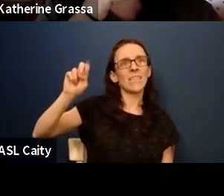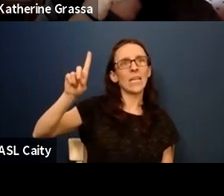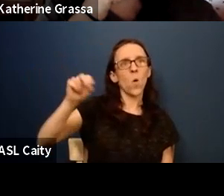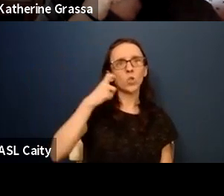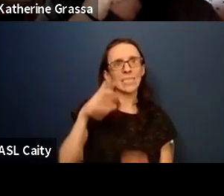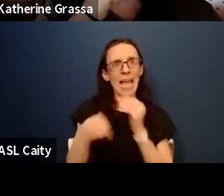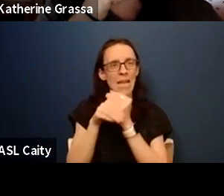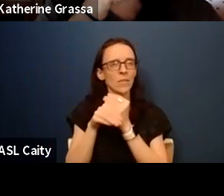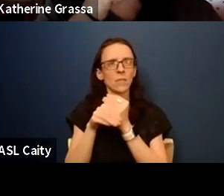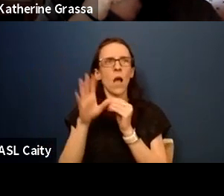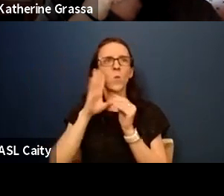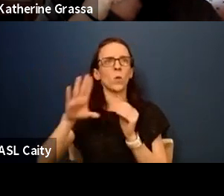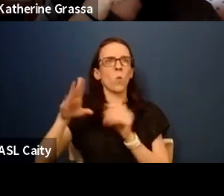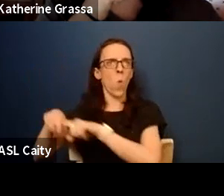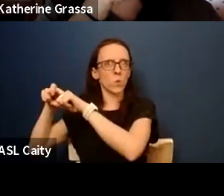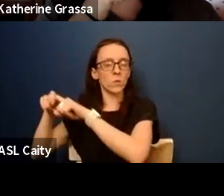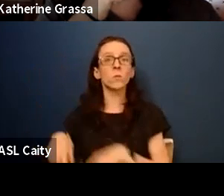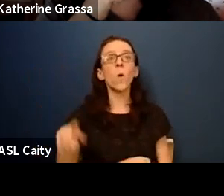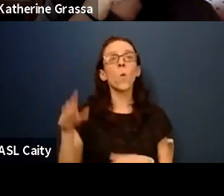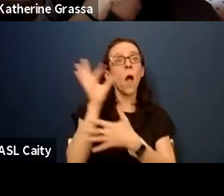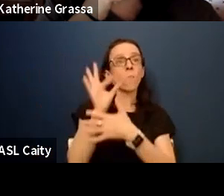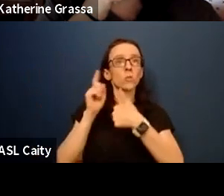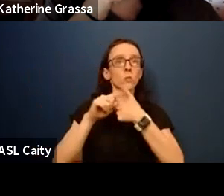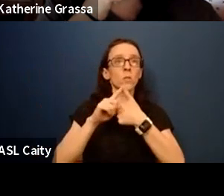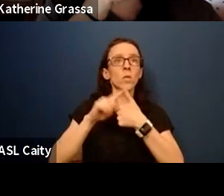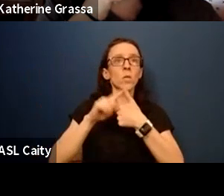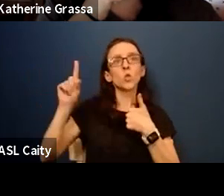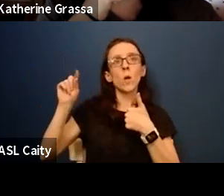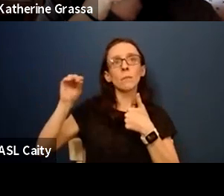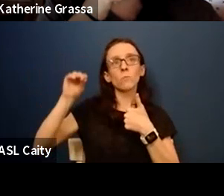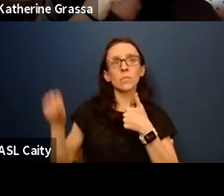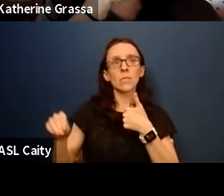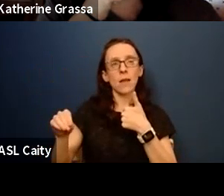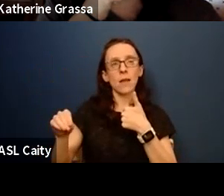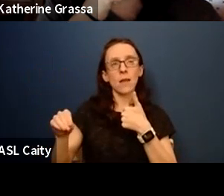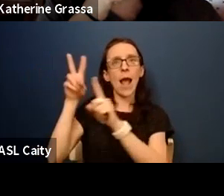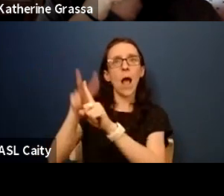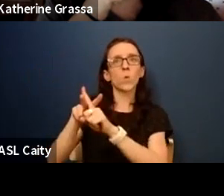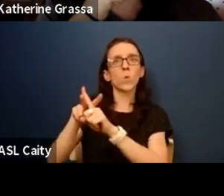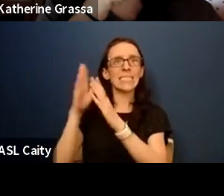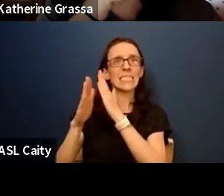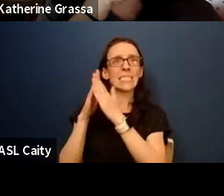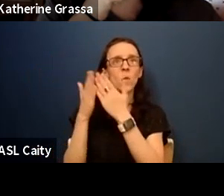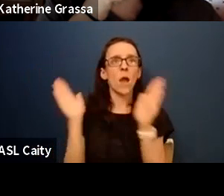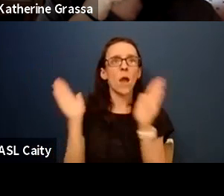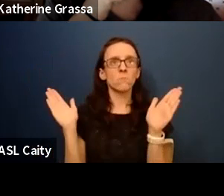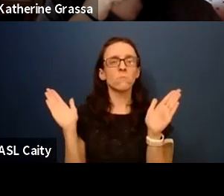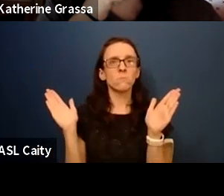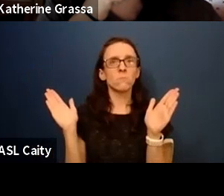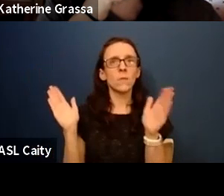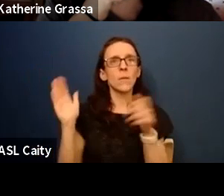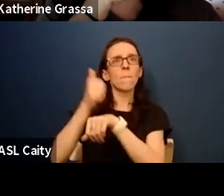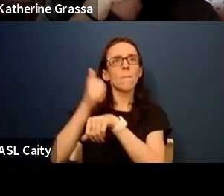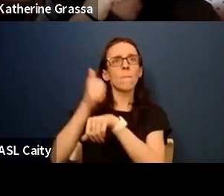about 5 minutes ago. Option one would be 20% allocated citywide based on a